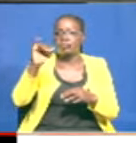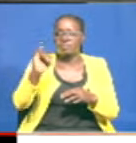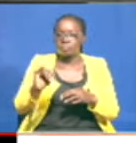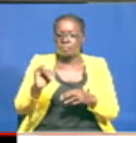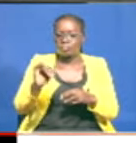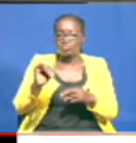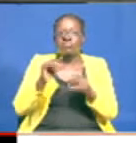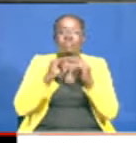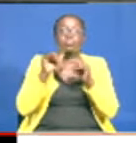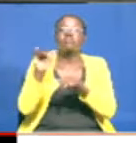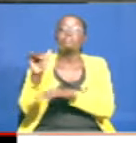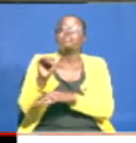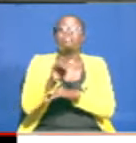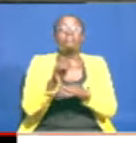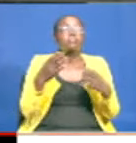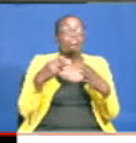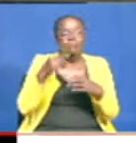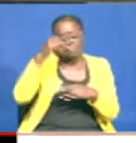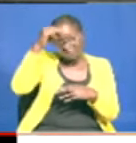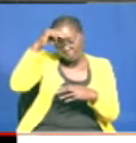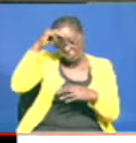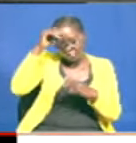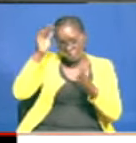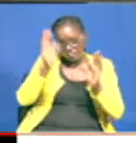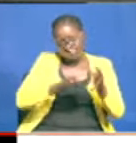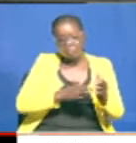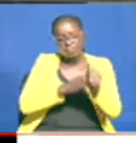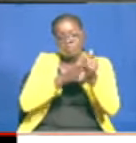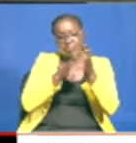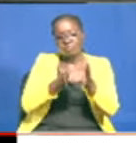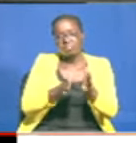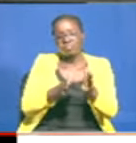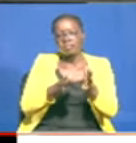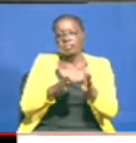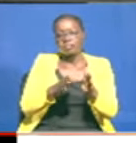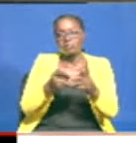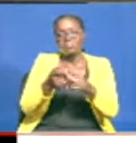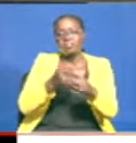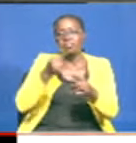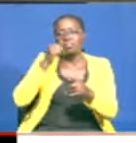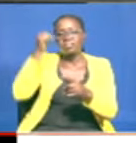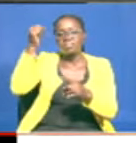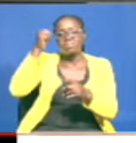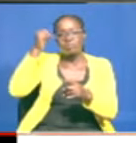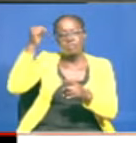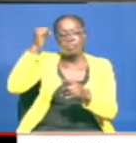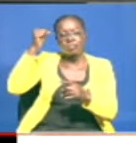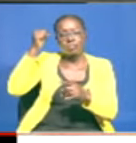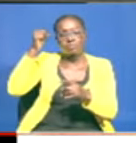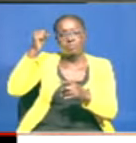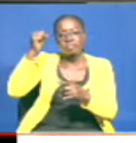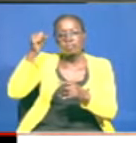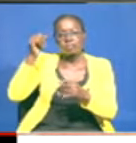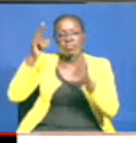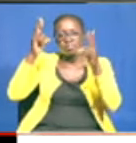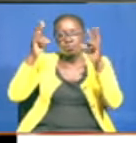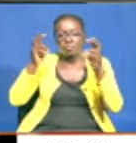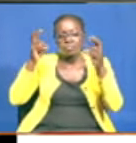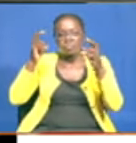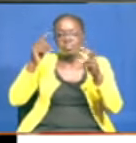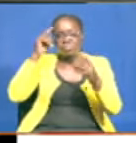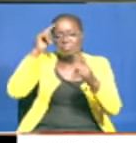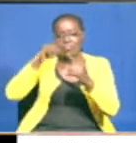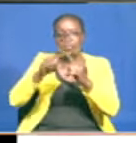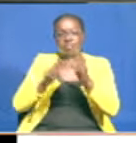urged residents to be wise and shun leaders from politicizing issues that are meant for political